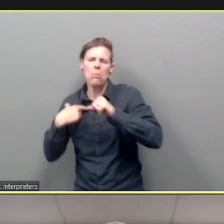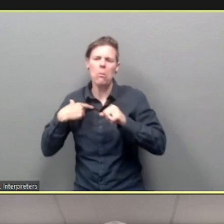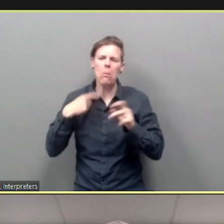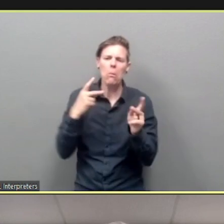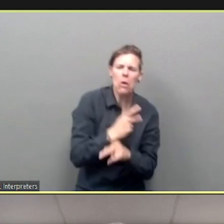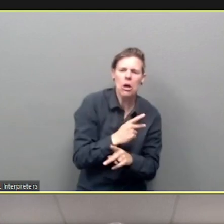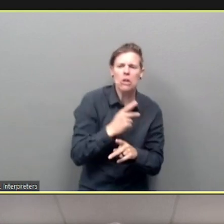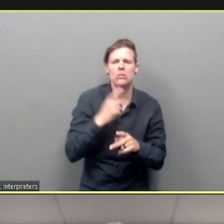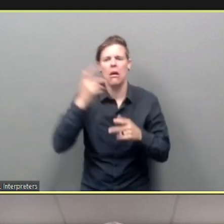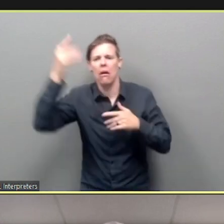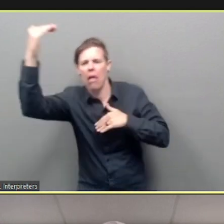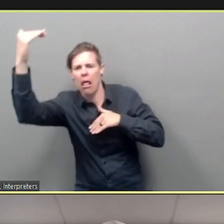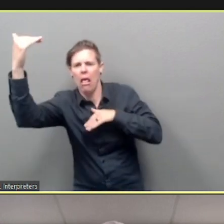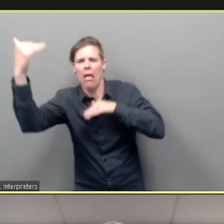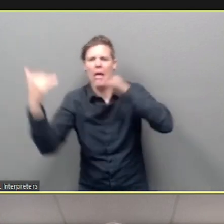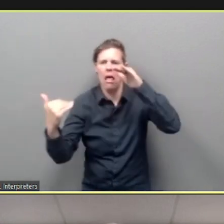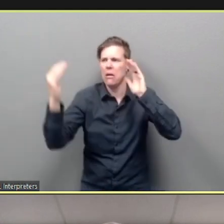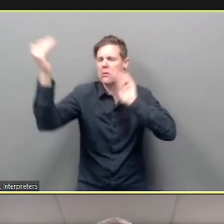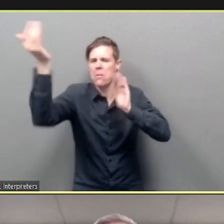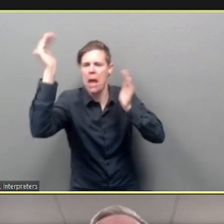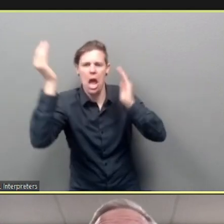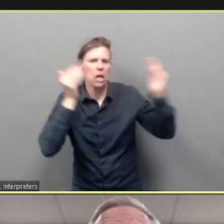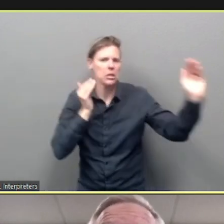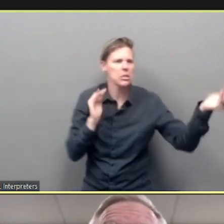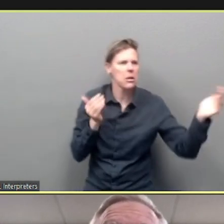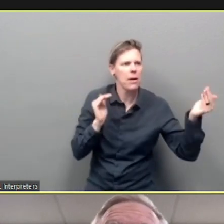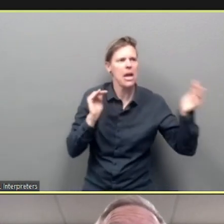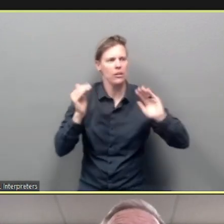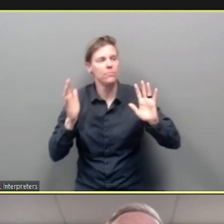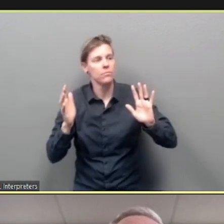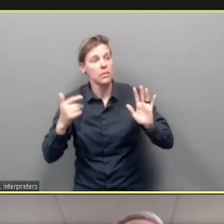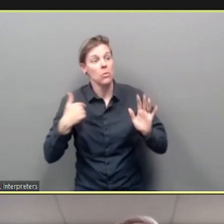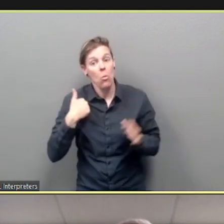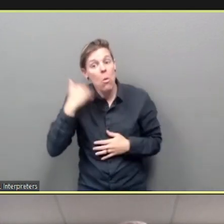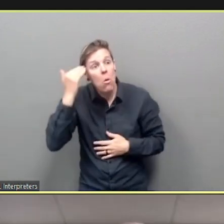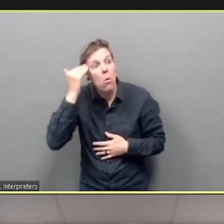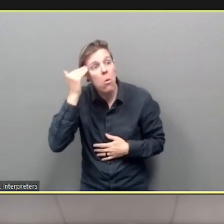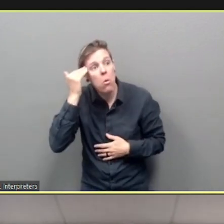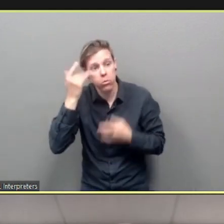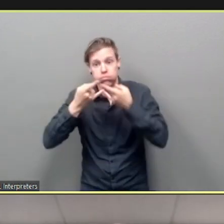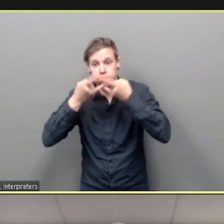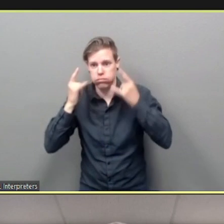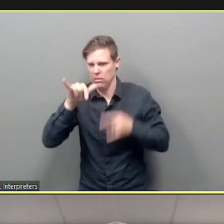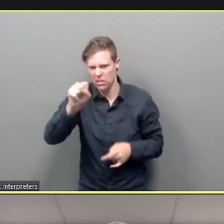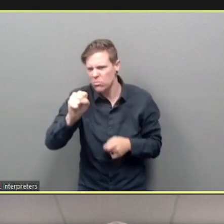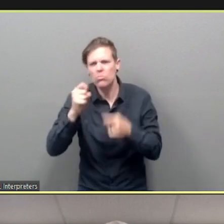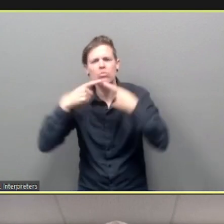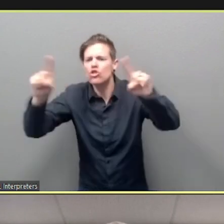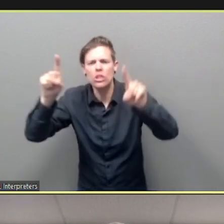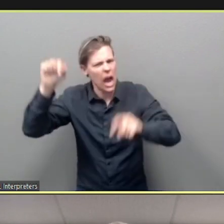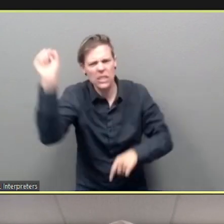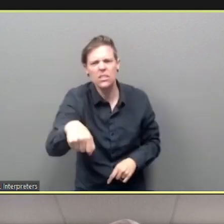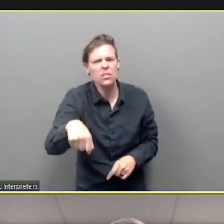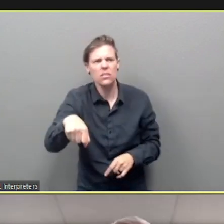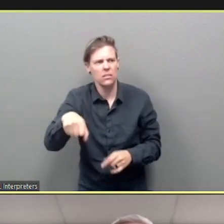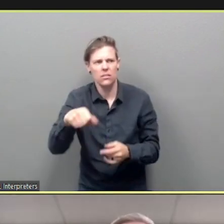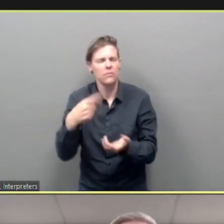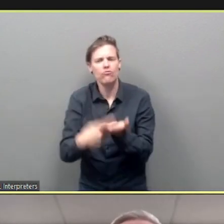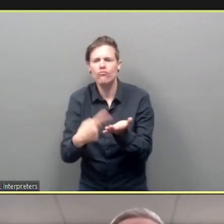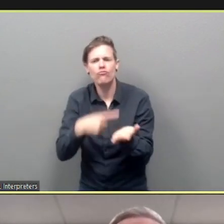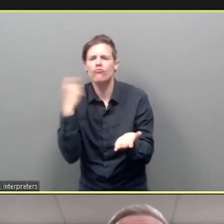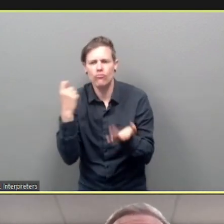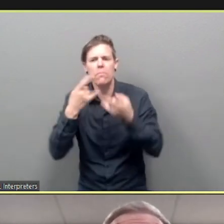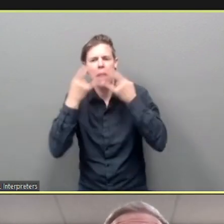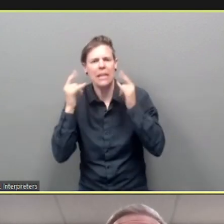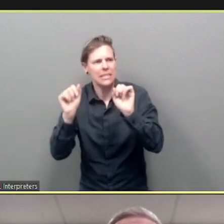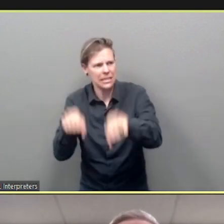It isn't that masks don't work. We know masks work. What we know also is that if no one wore a mask, we'd have way, way,